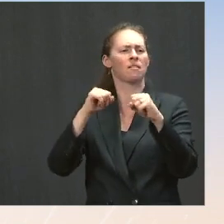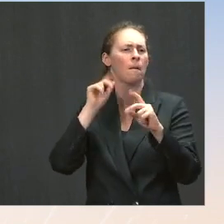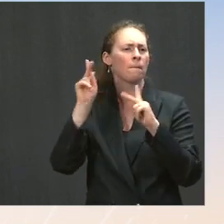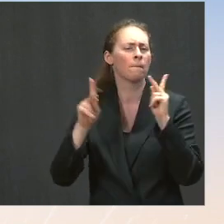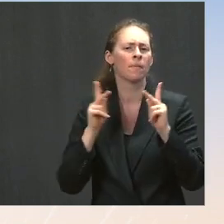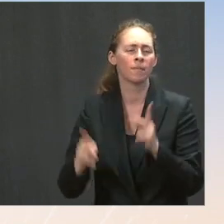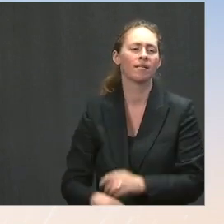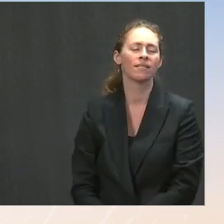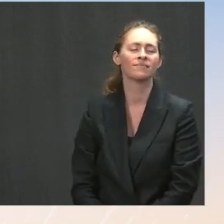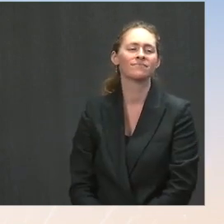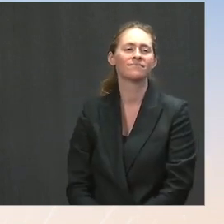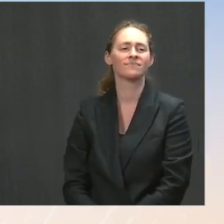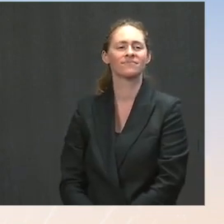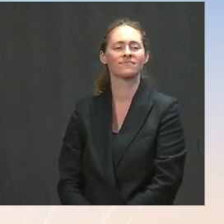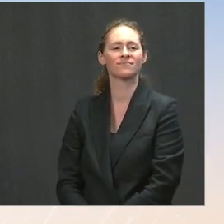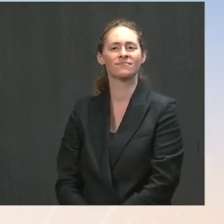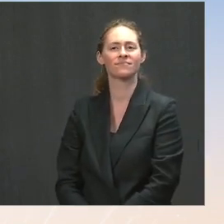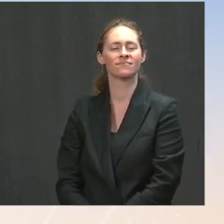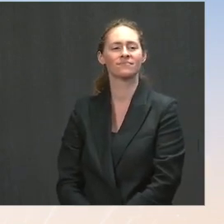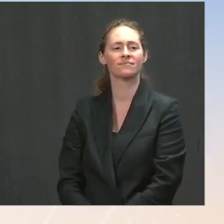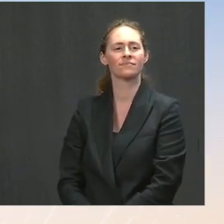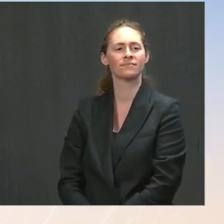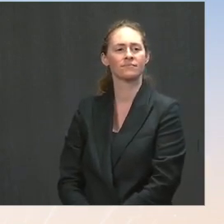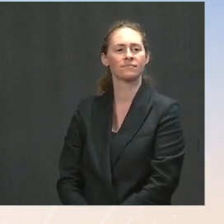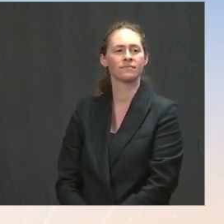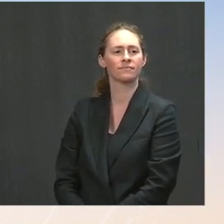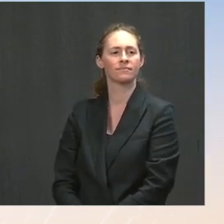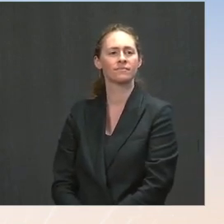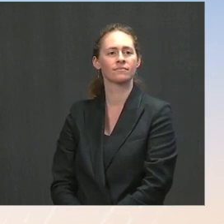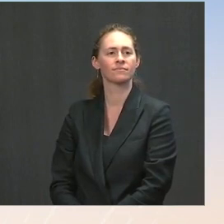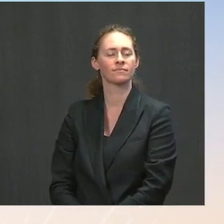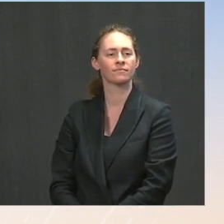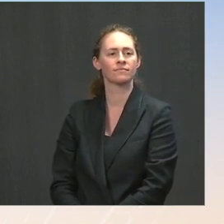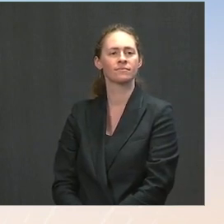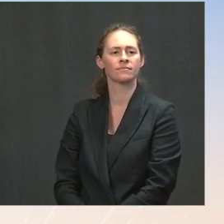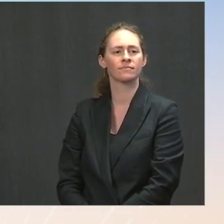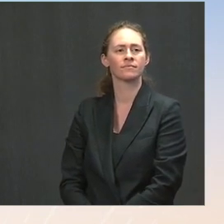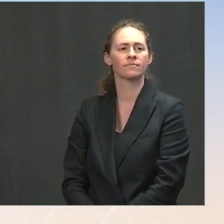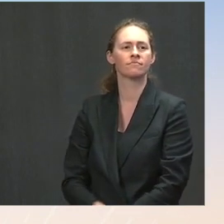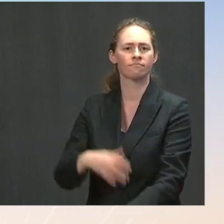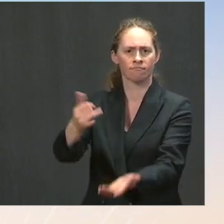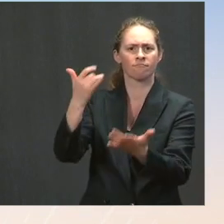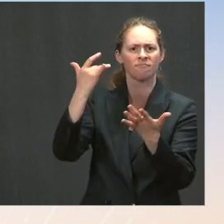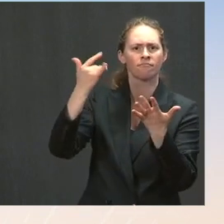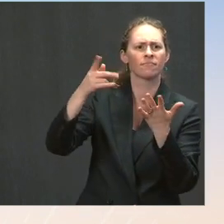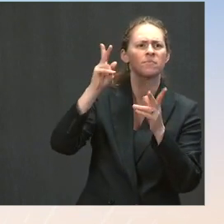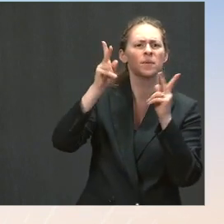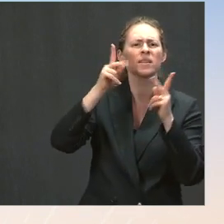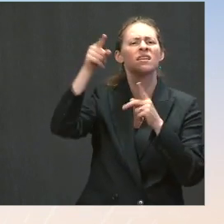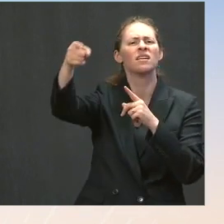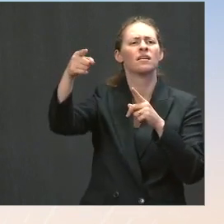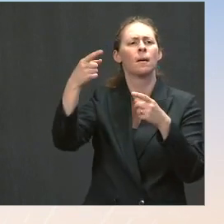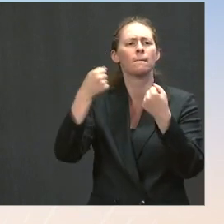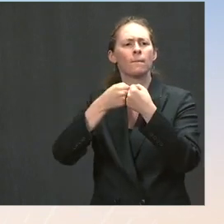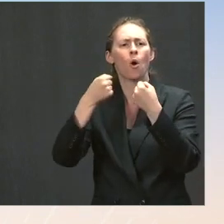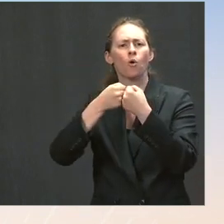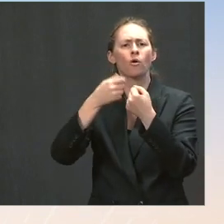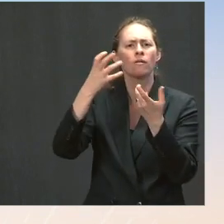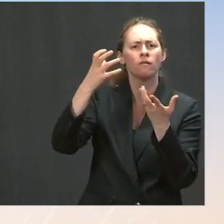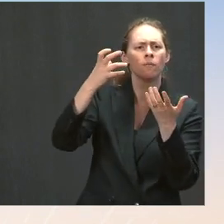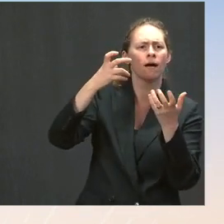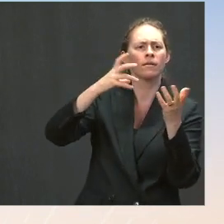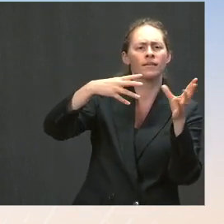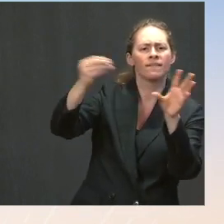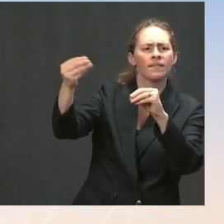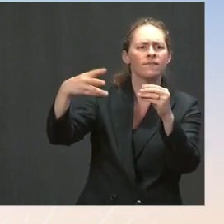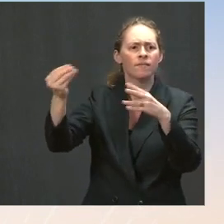expedited removals down on the border. As you know, there are advocates for immigrants who say that what this administration is now doing is taking away due process